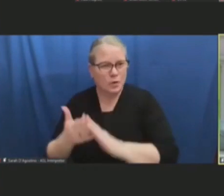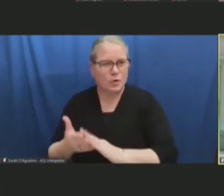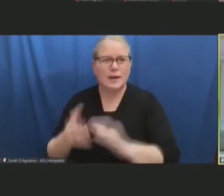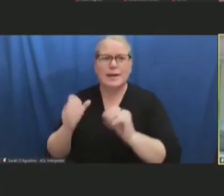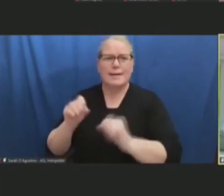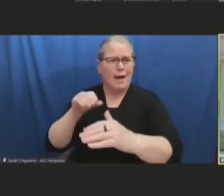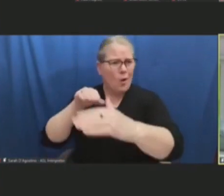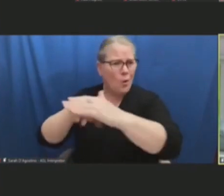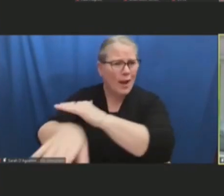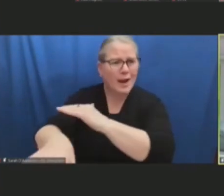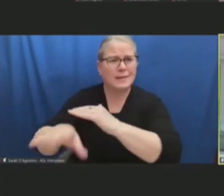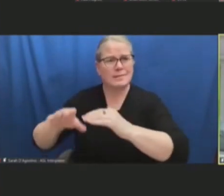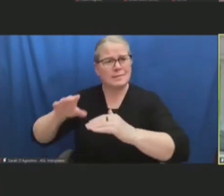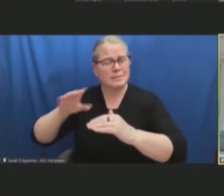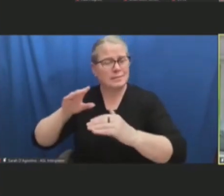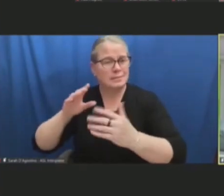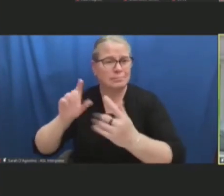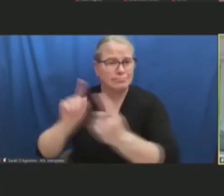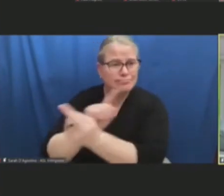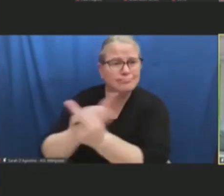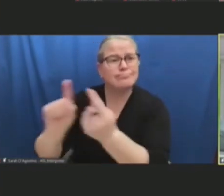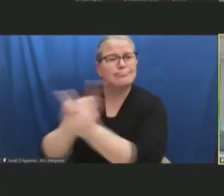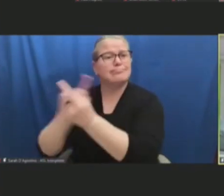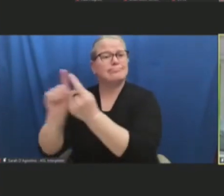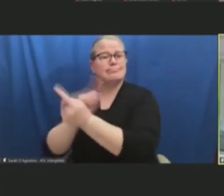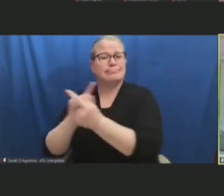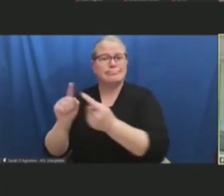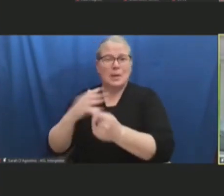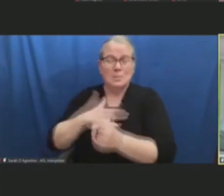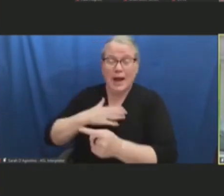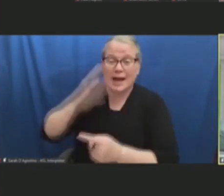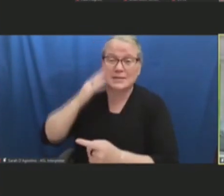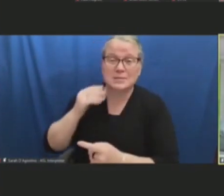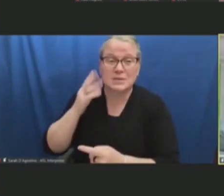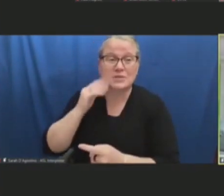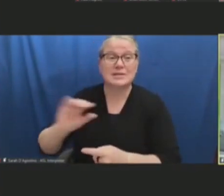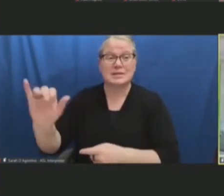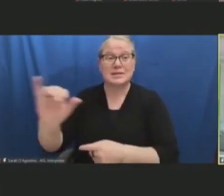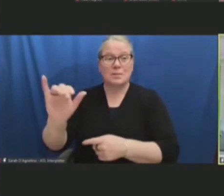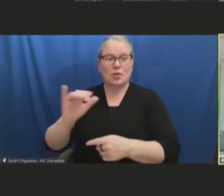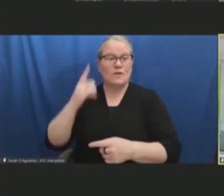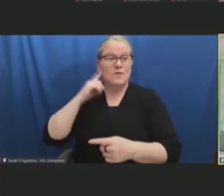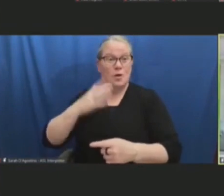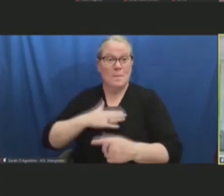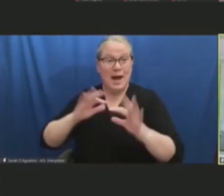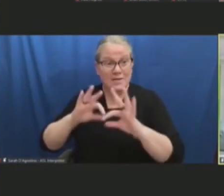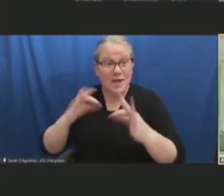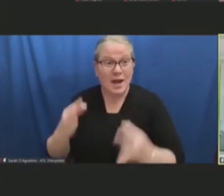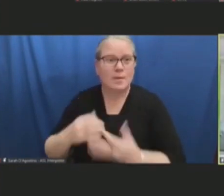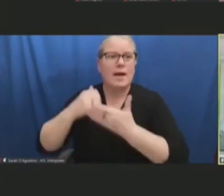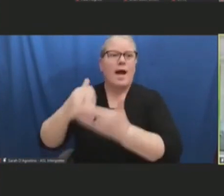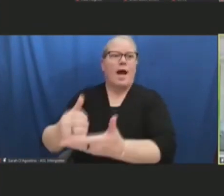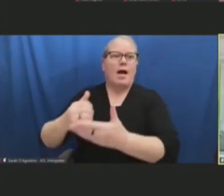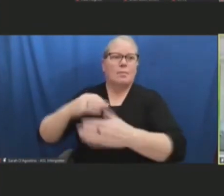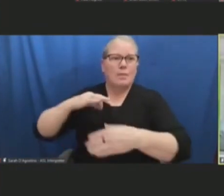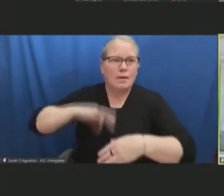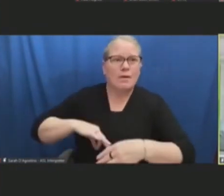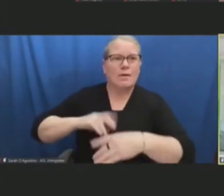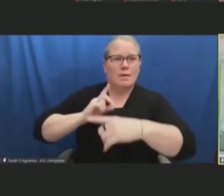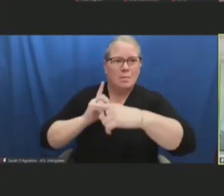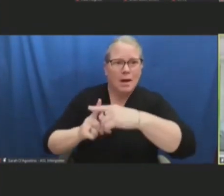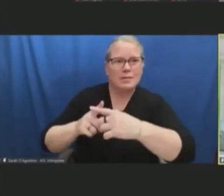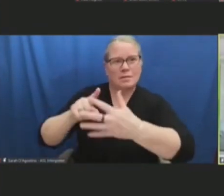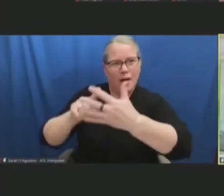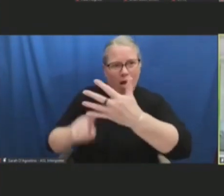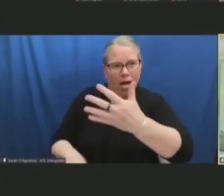point. Let me tell you how transformative Access Health has been for my family and what it can do for you. And I'll just leave